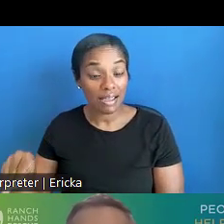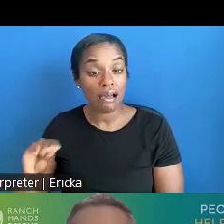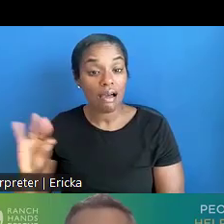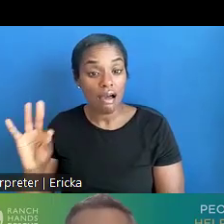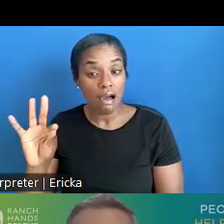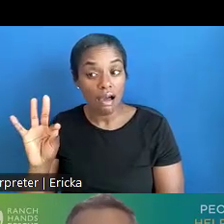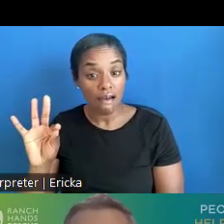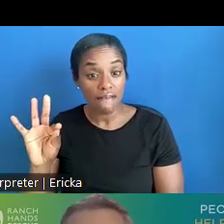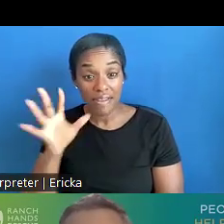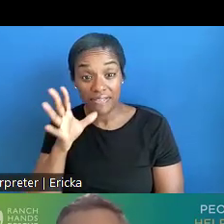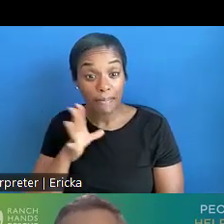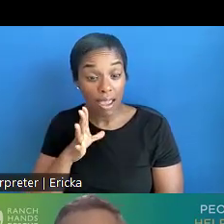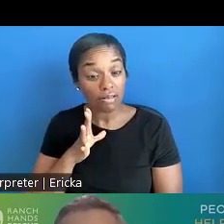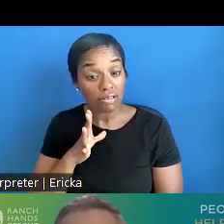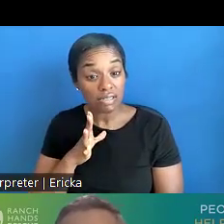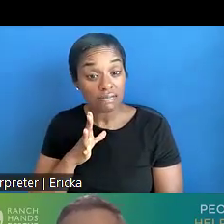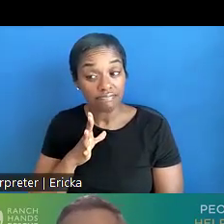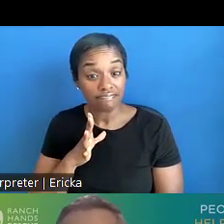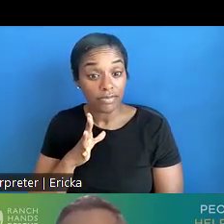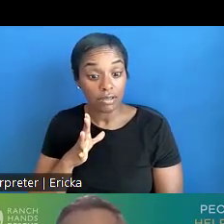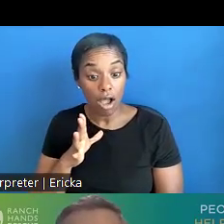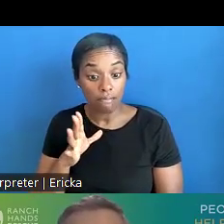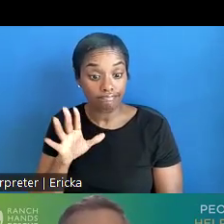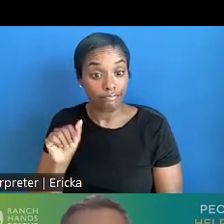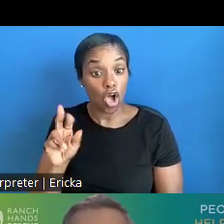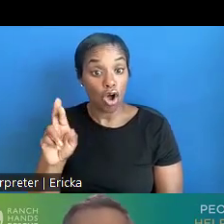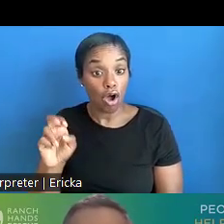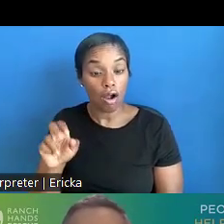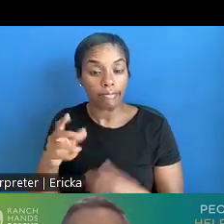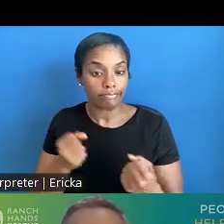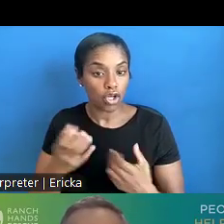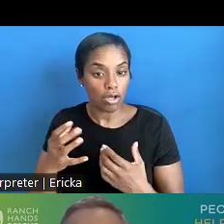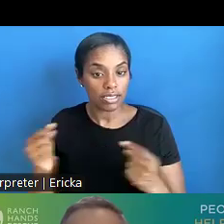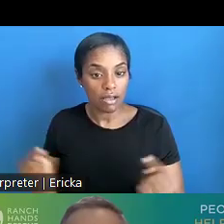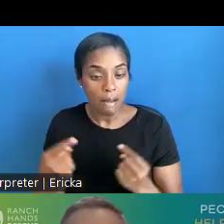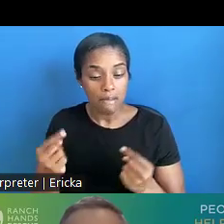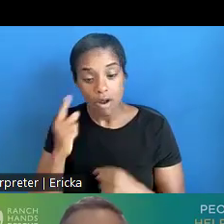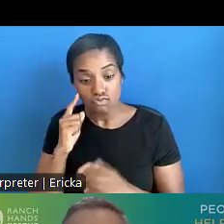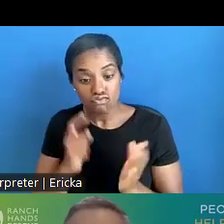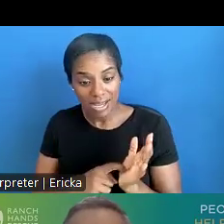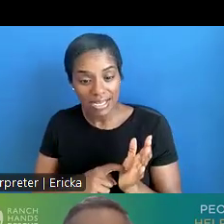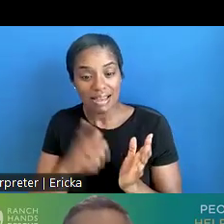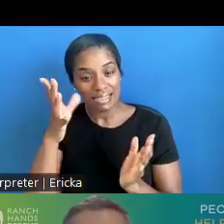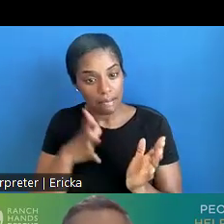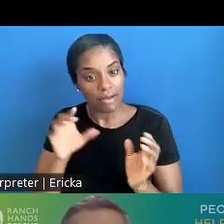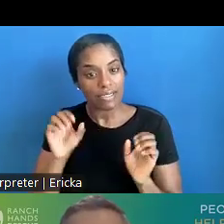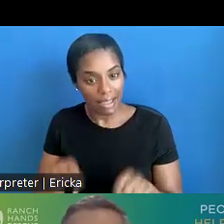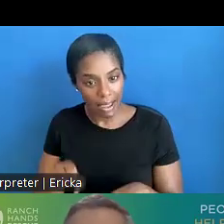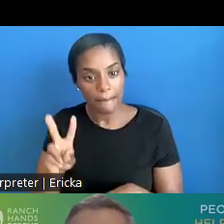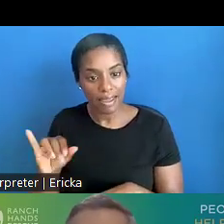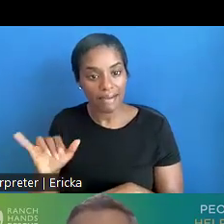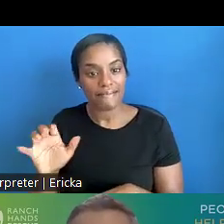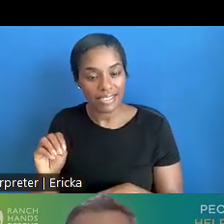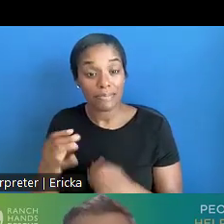of perpetrators are female. And so recognizing that males can be victims too, recognizing that there's a great deal of overlap, especially